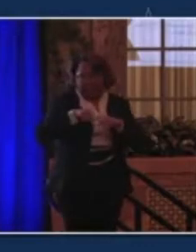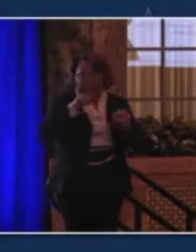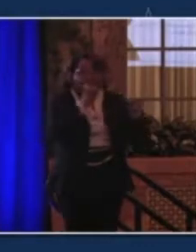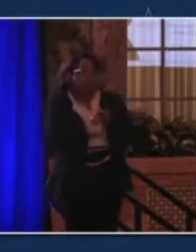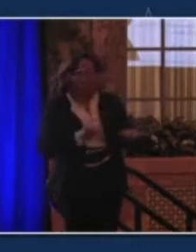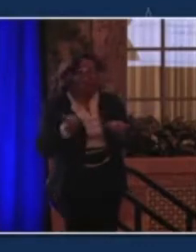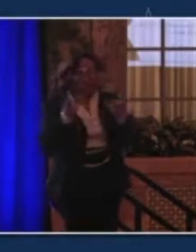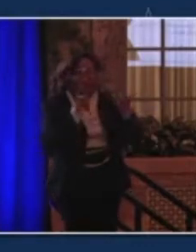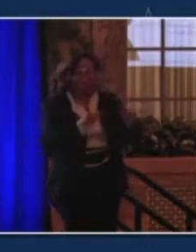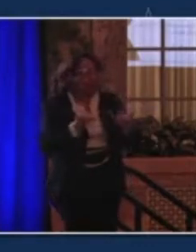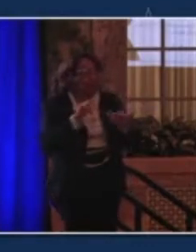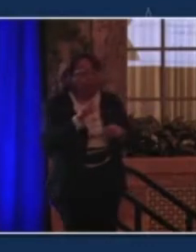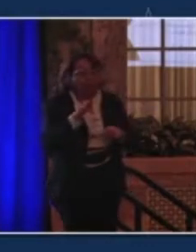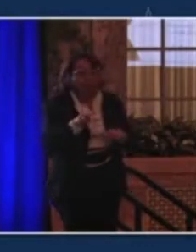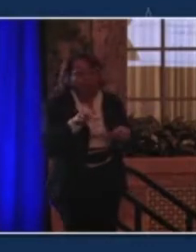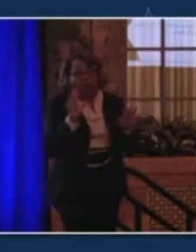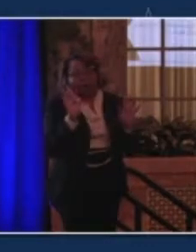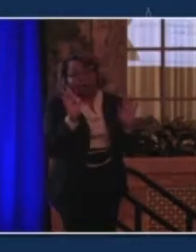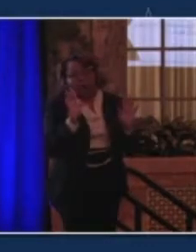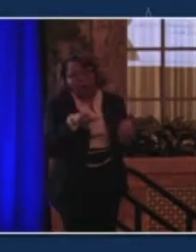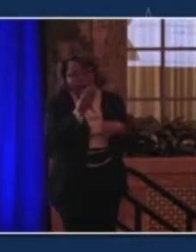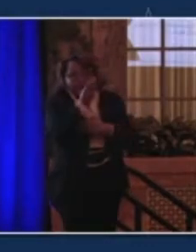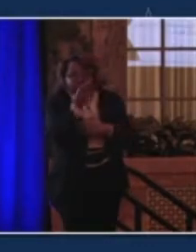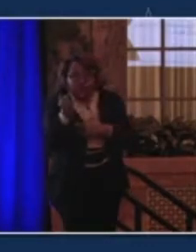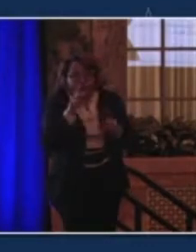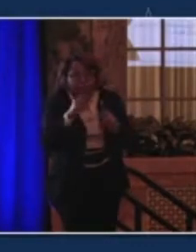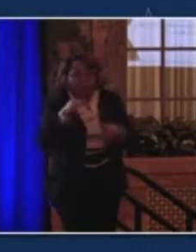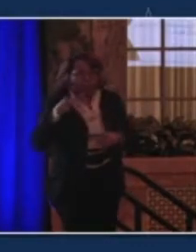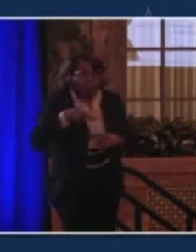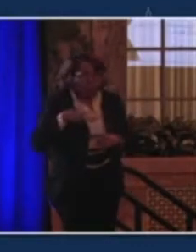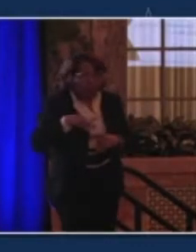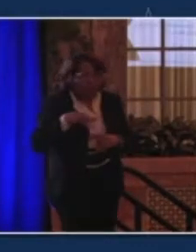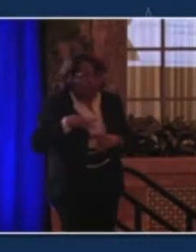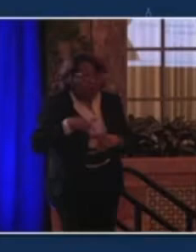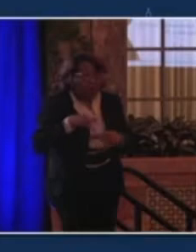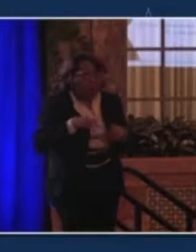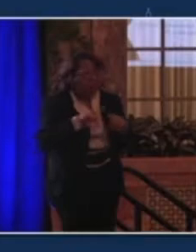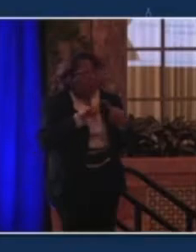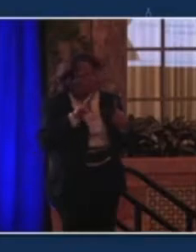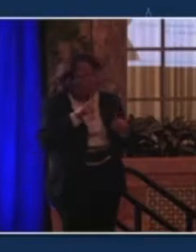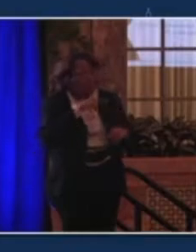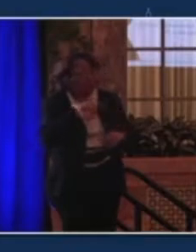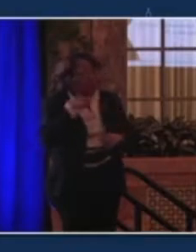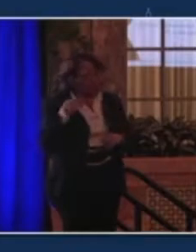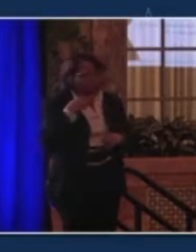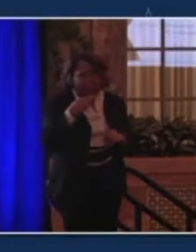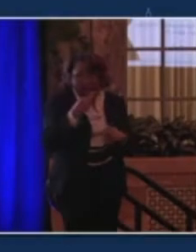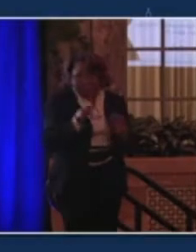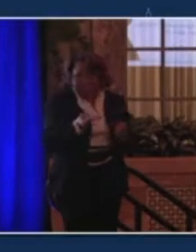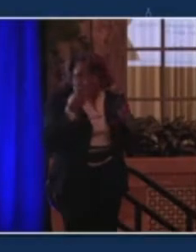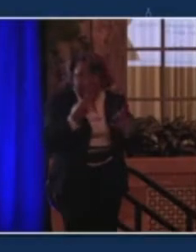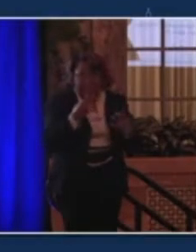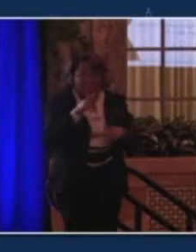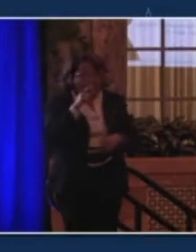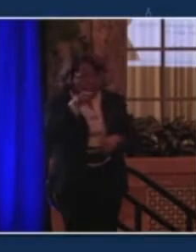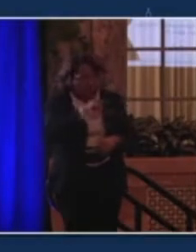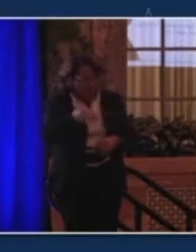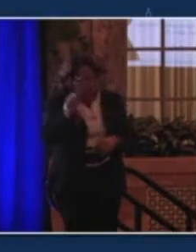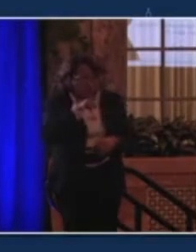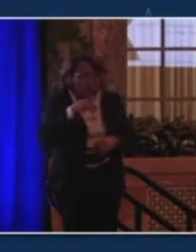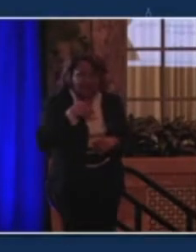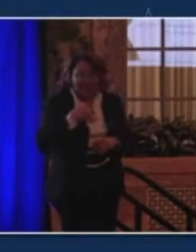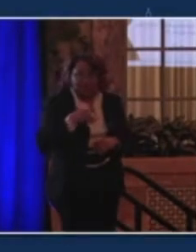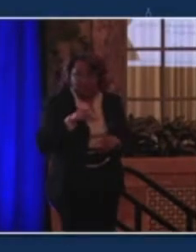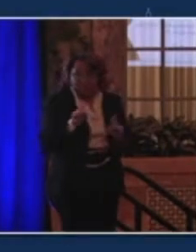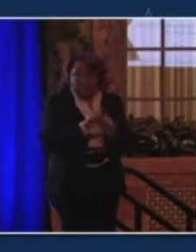quo where a clouded few profited at the expense of the many, if you believe, as I do, that